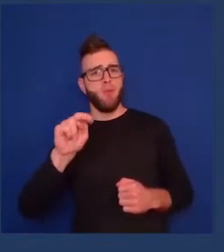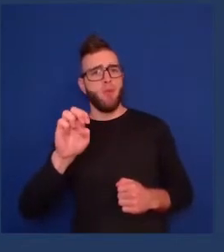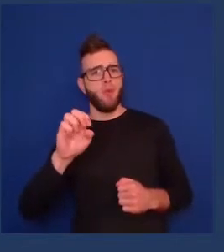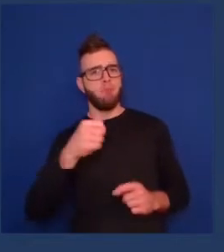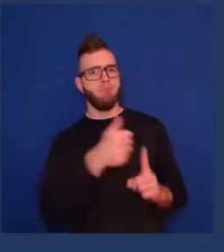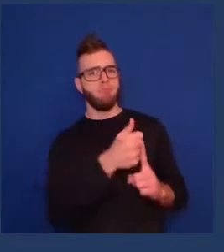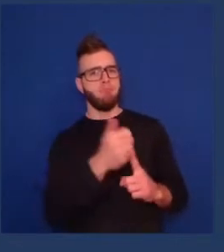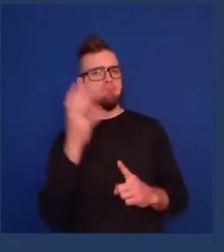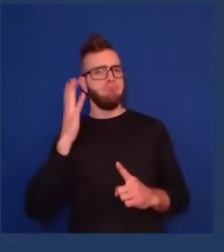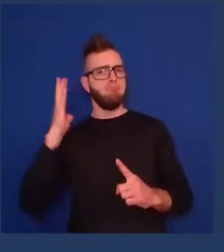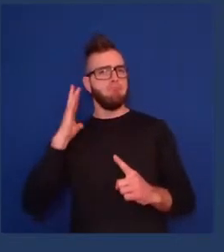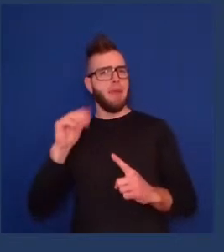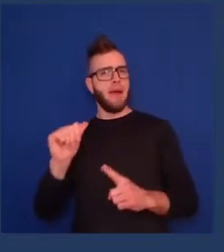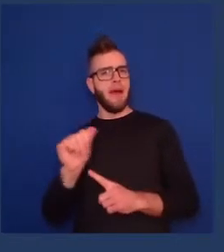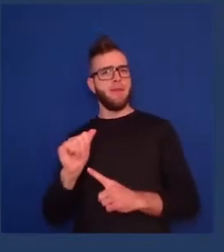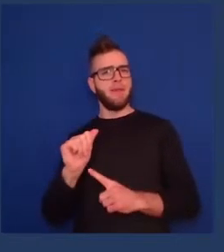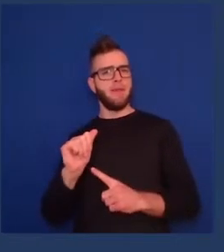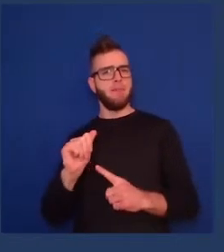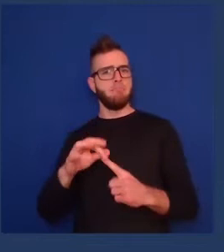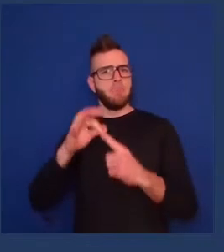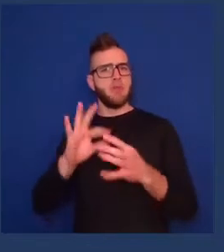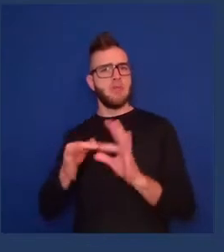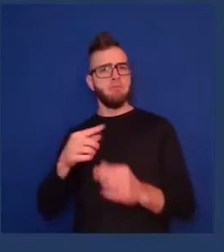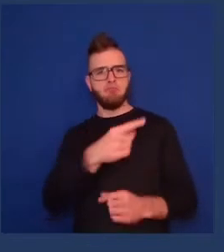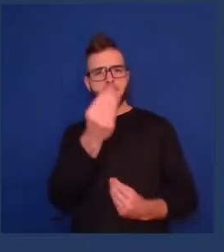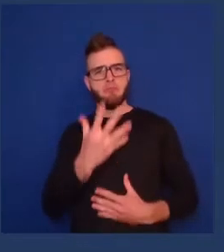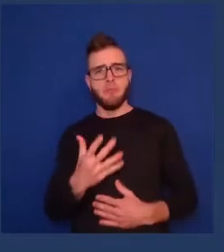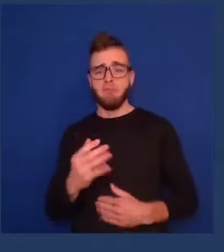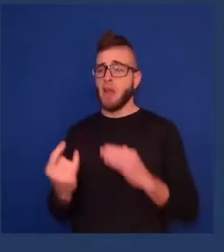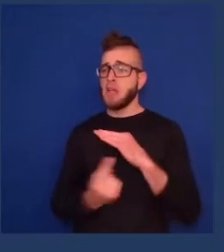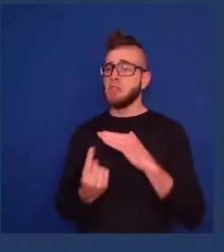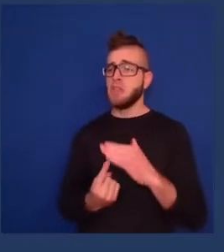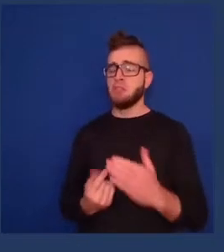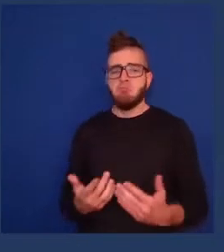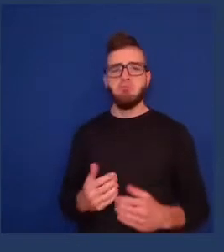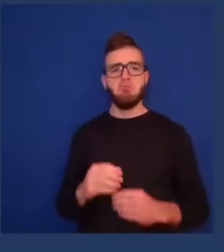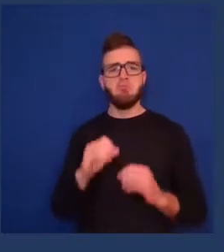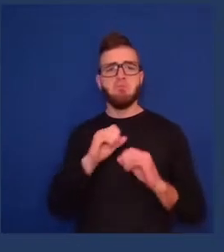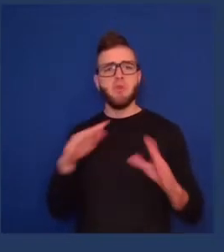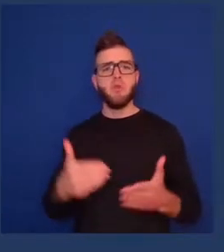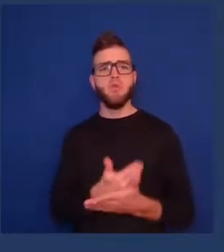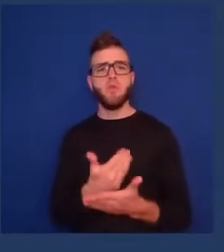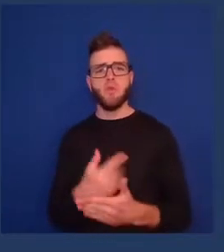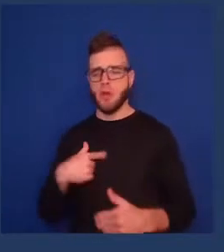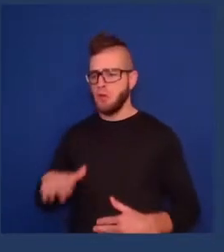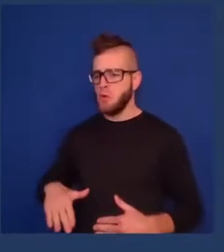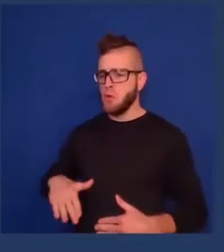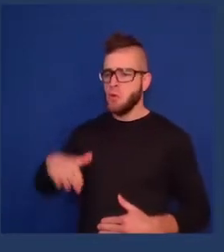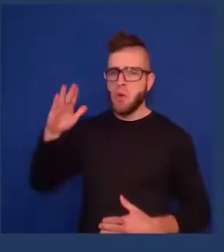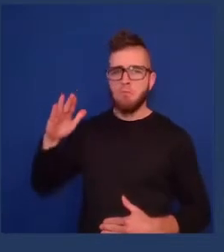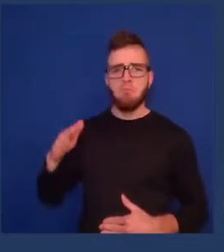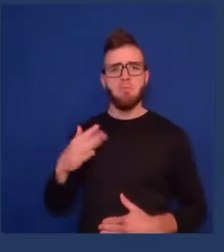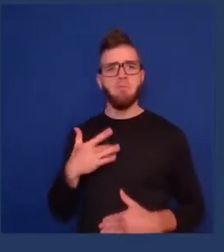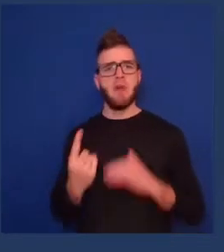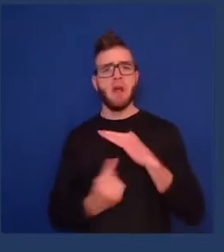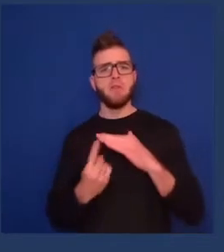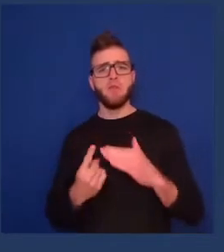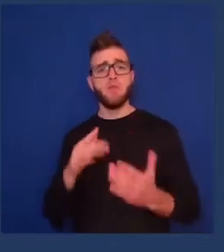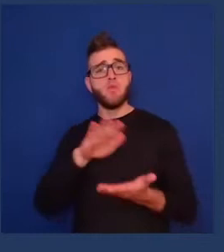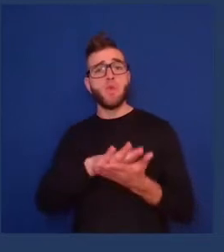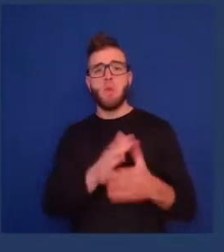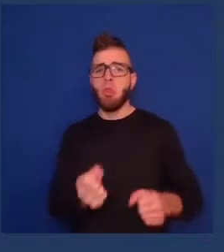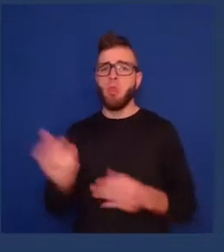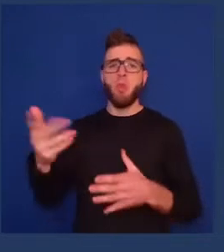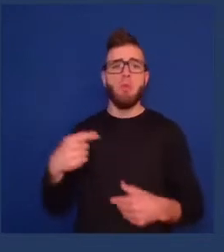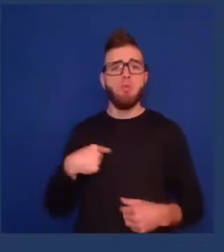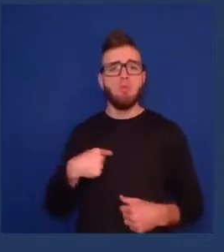me. I've lived my whole life isolated. I grew up isolated. I was thrown out of school, felt isolated.